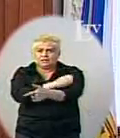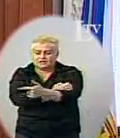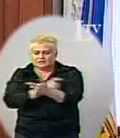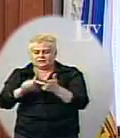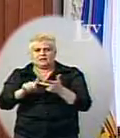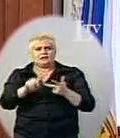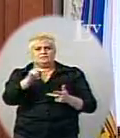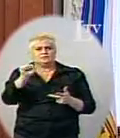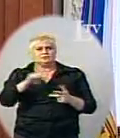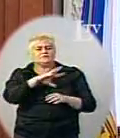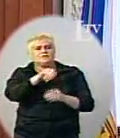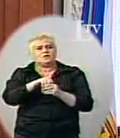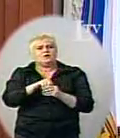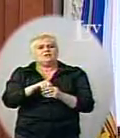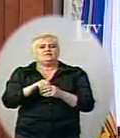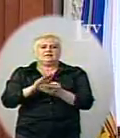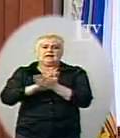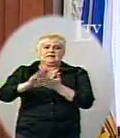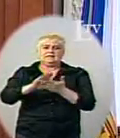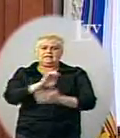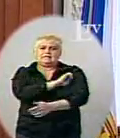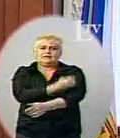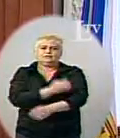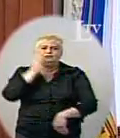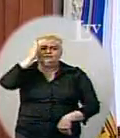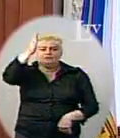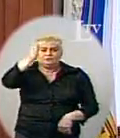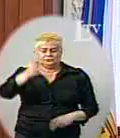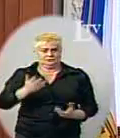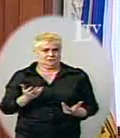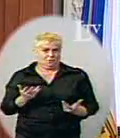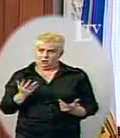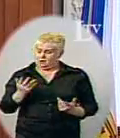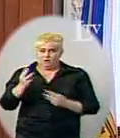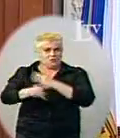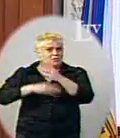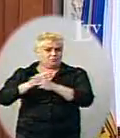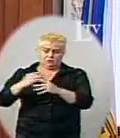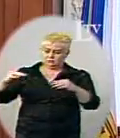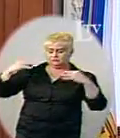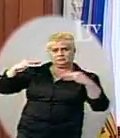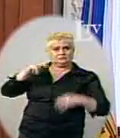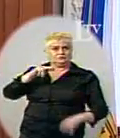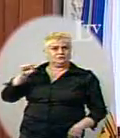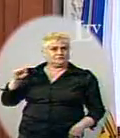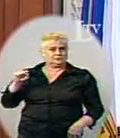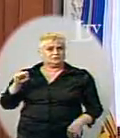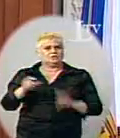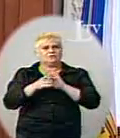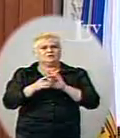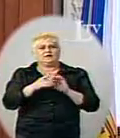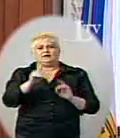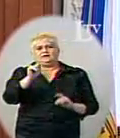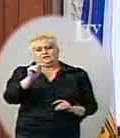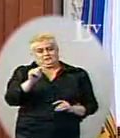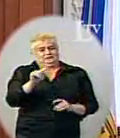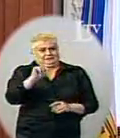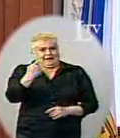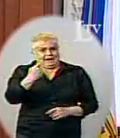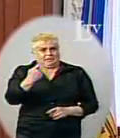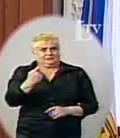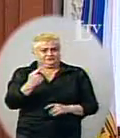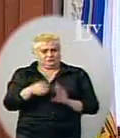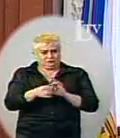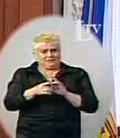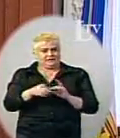clean energy future with a globally admired community feed-in tariff are all steps in the